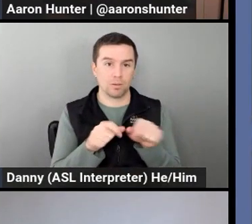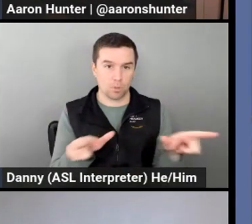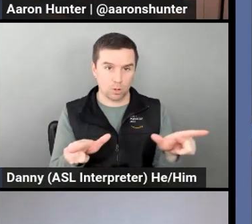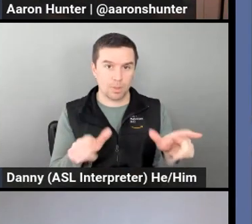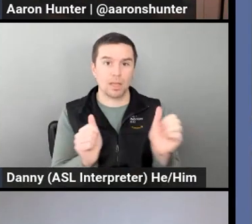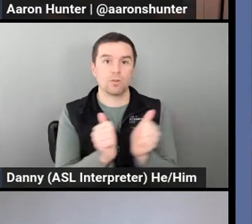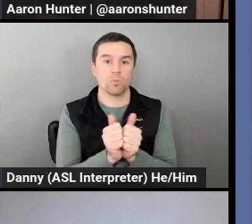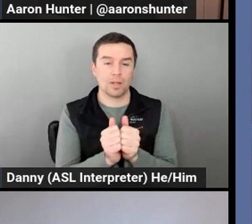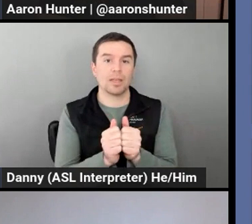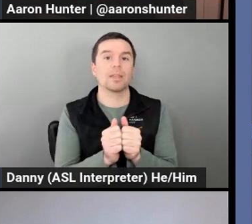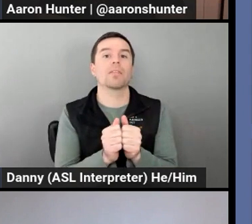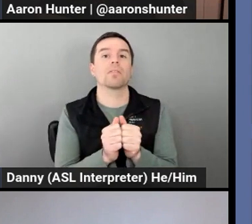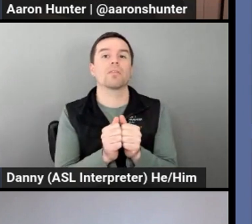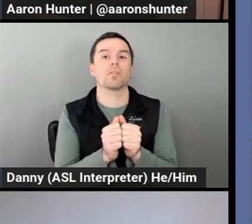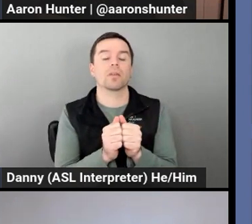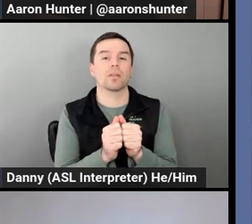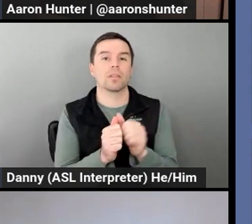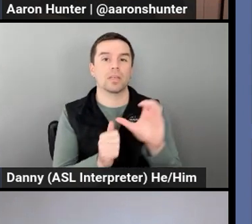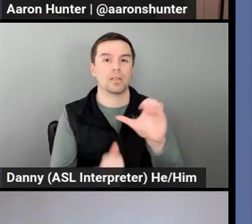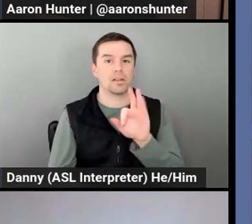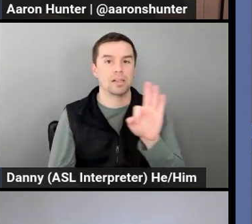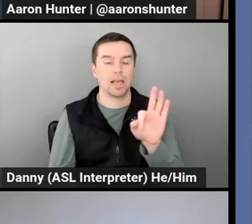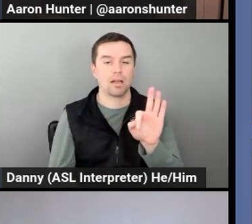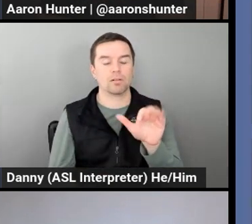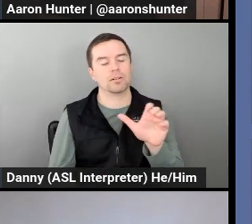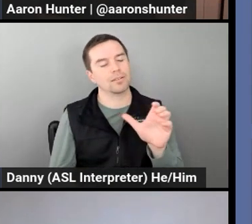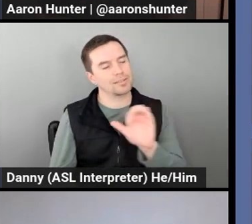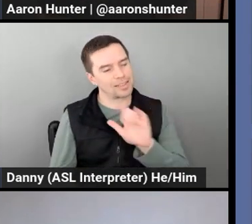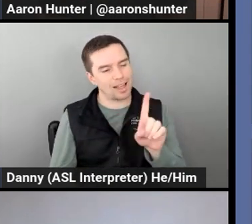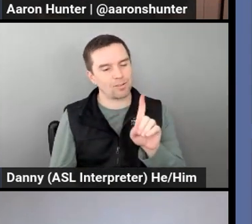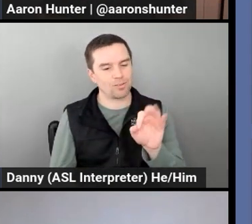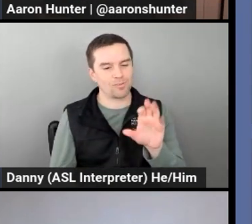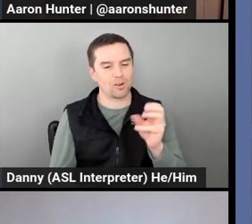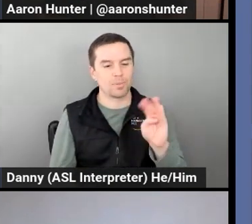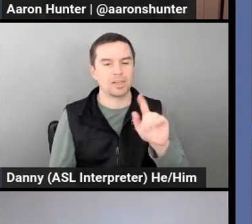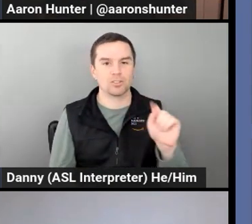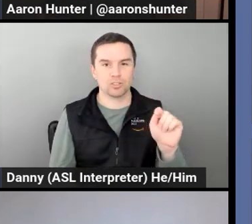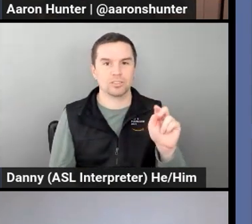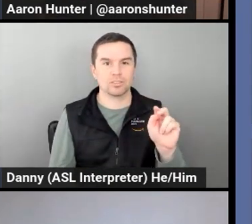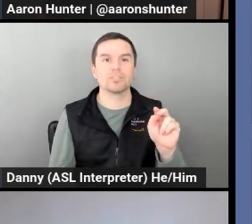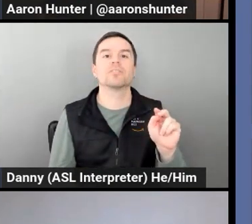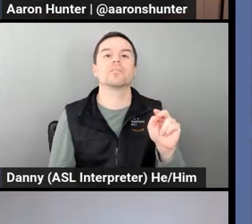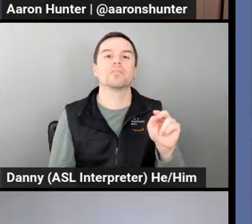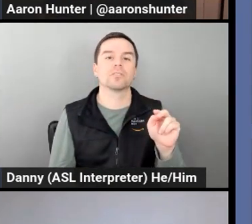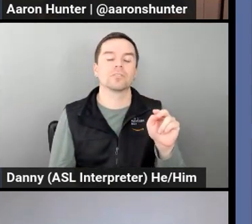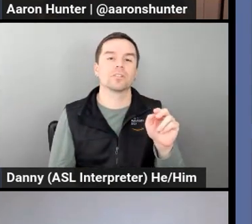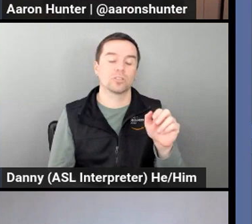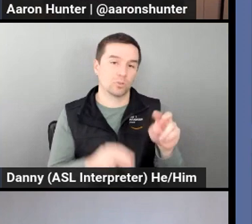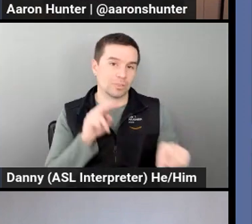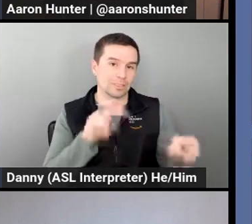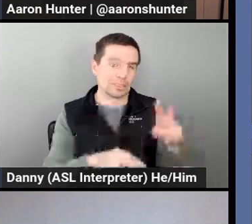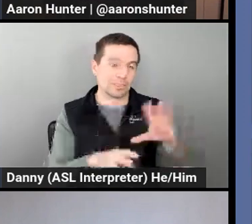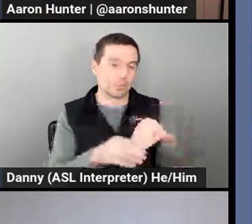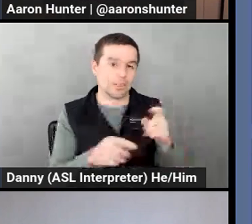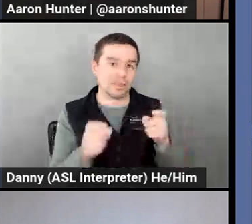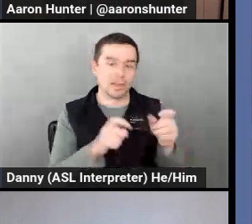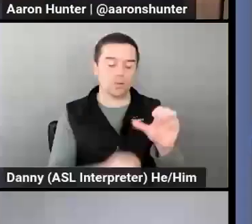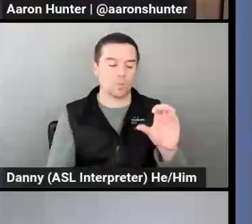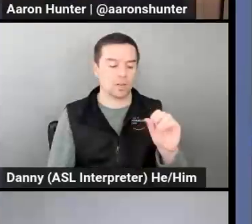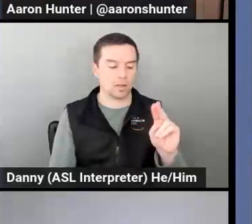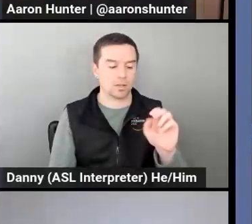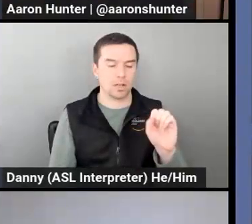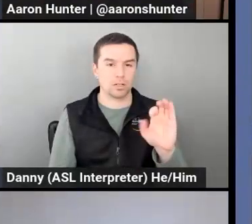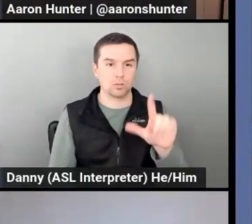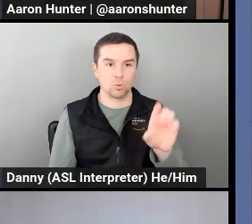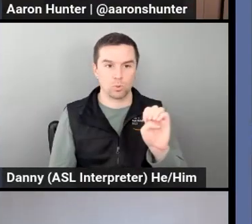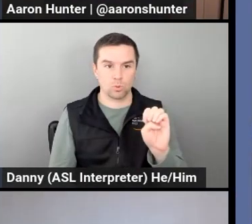CloudFormation stack for you. So you can click it, you can view the resources in your management console. It'll take you directly to your management console. And then